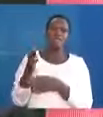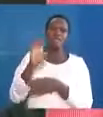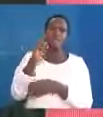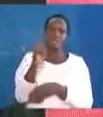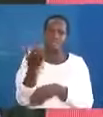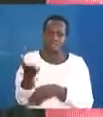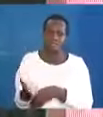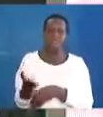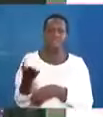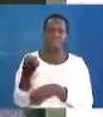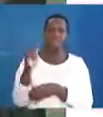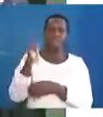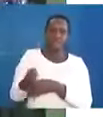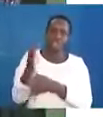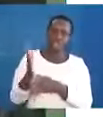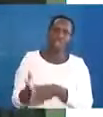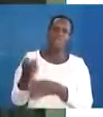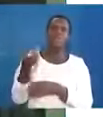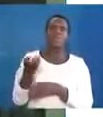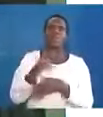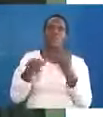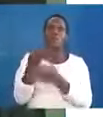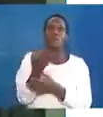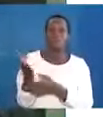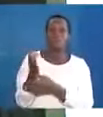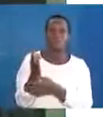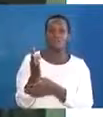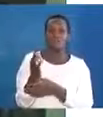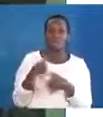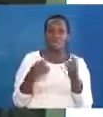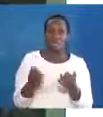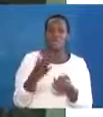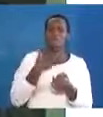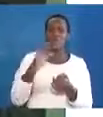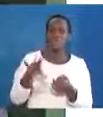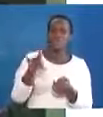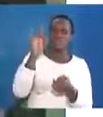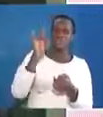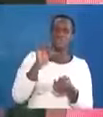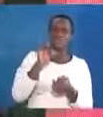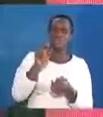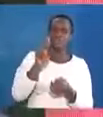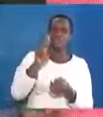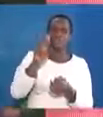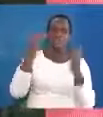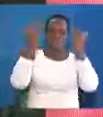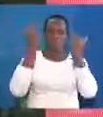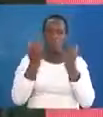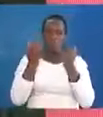You said the judiciary must be independent, but it must also be